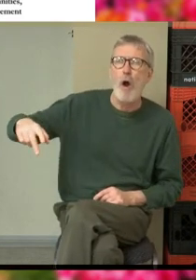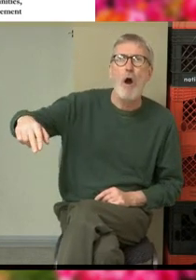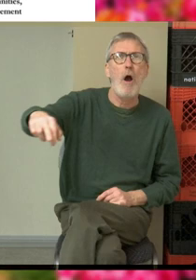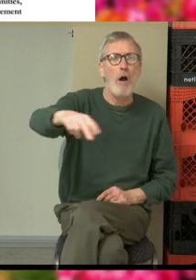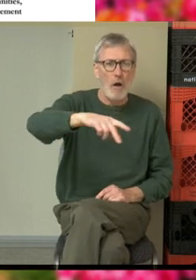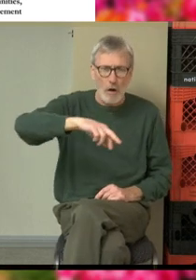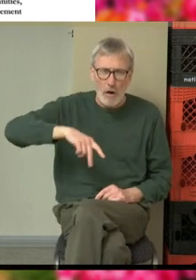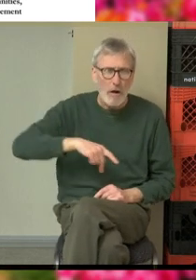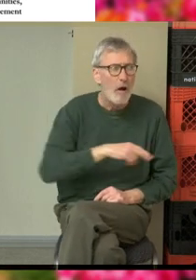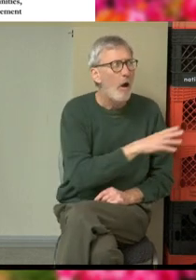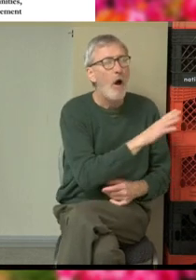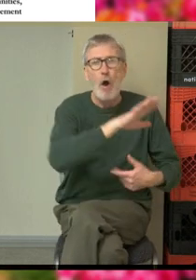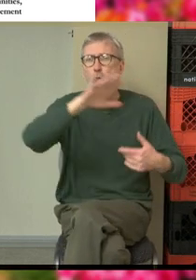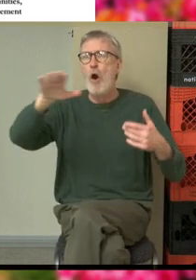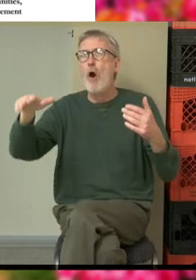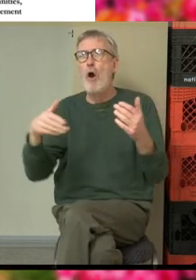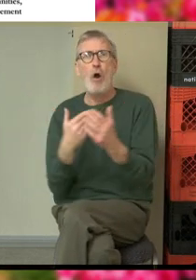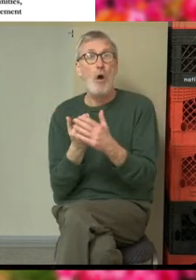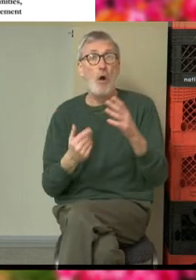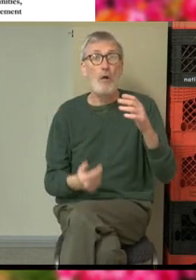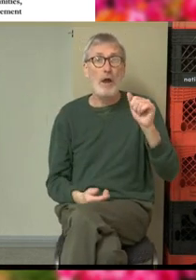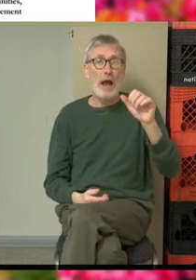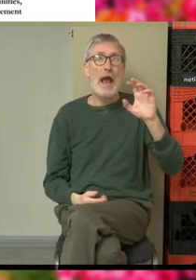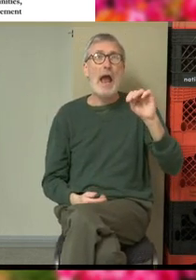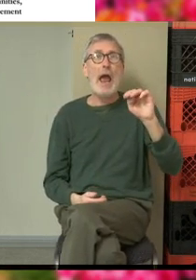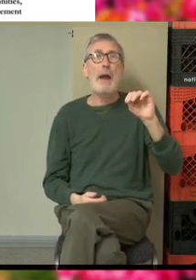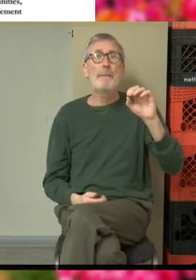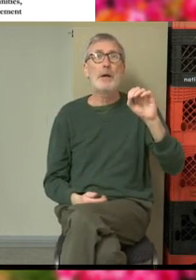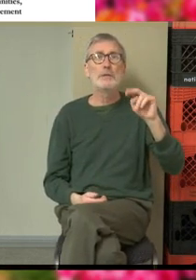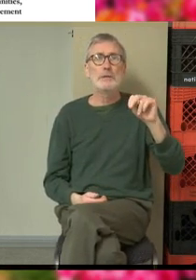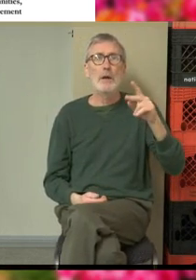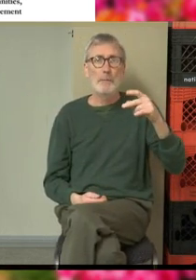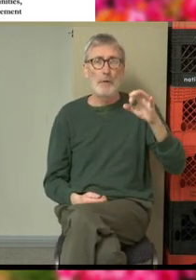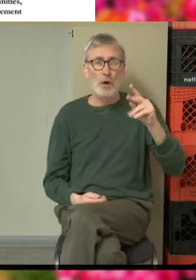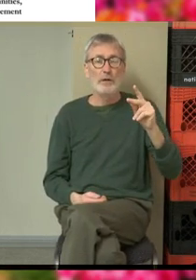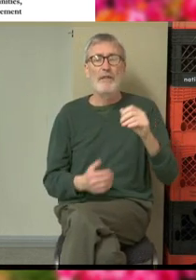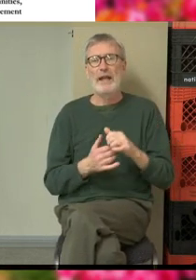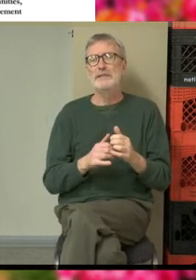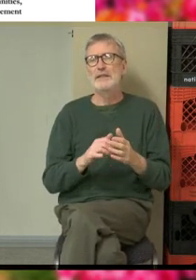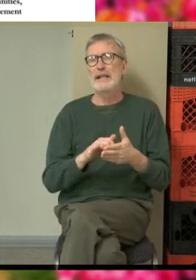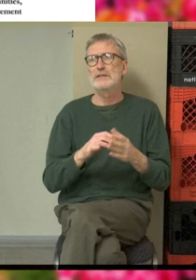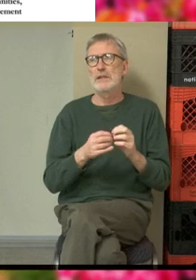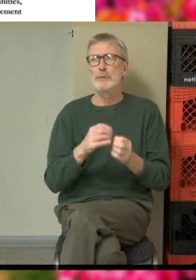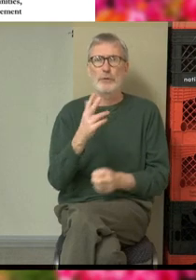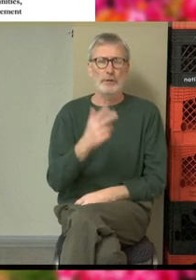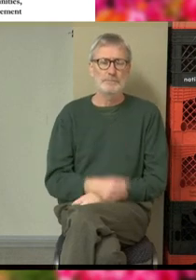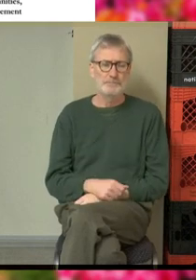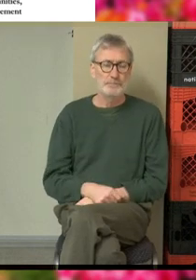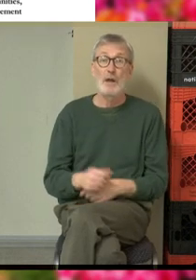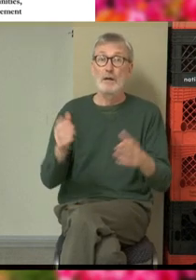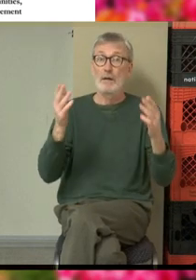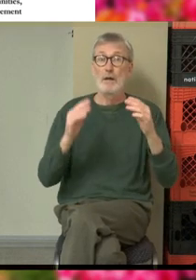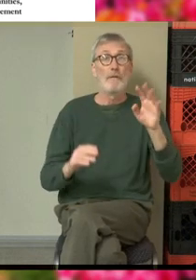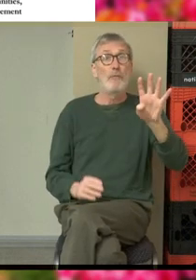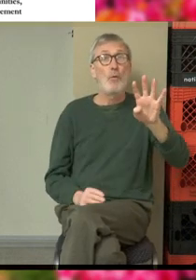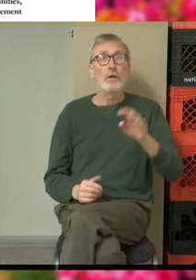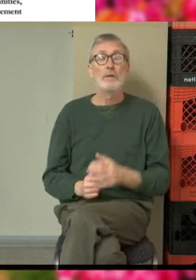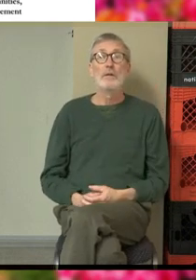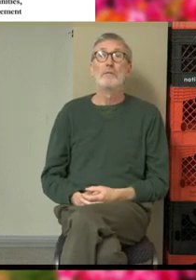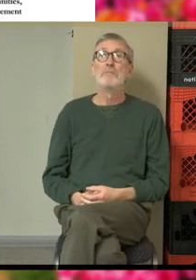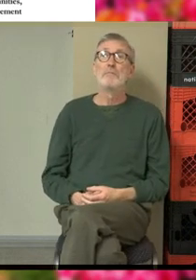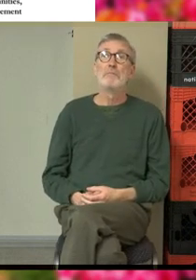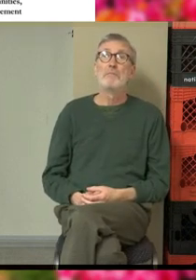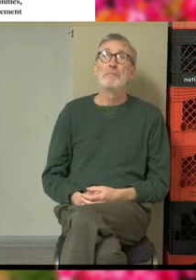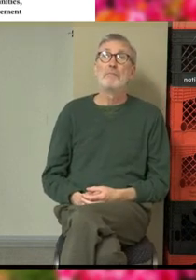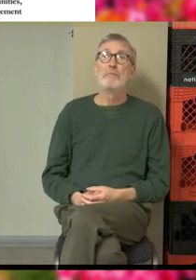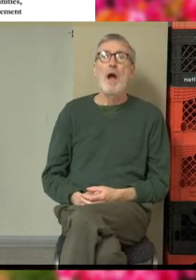park, and that's what number three is looking at. Four is improvements